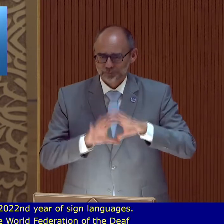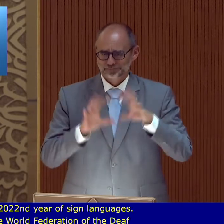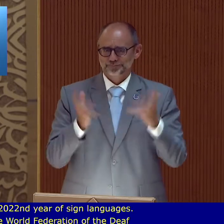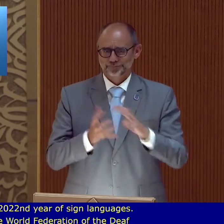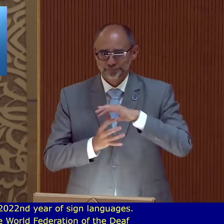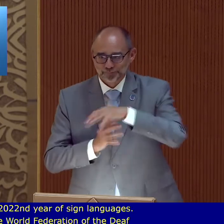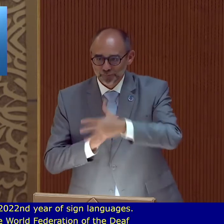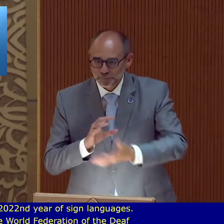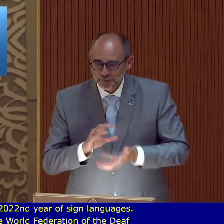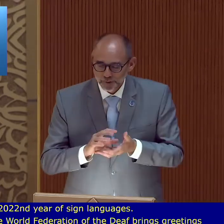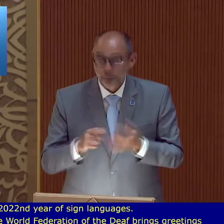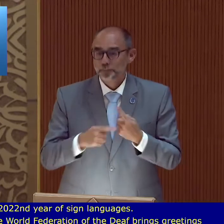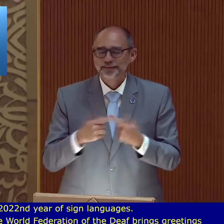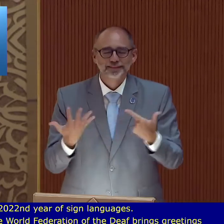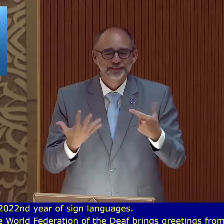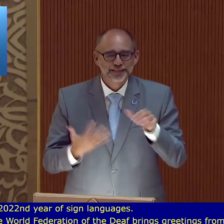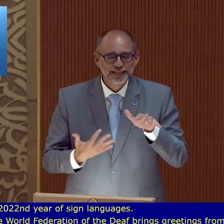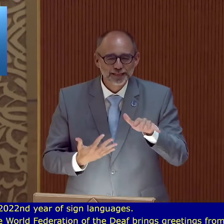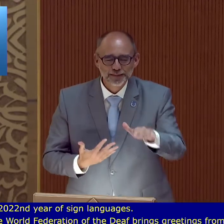131 country members all around the globe